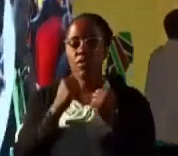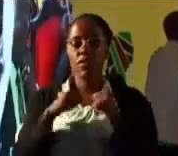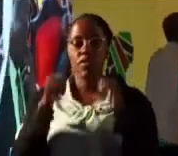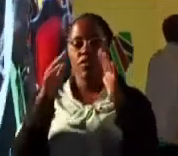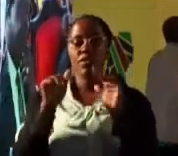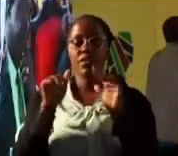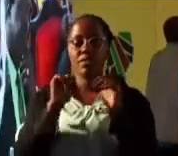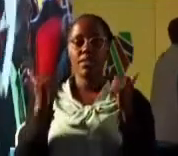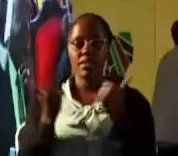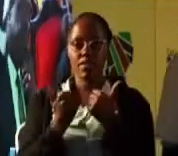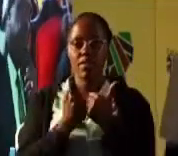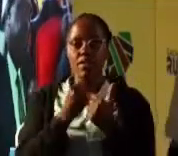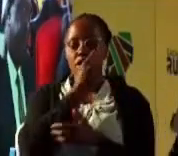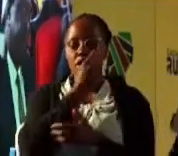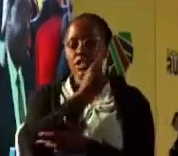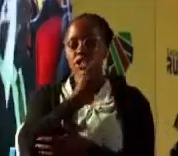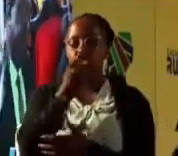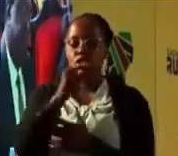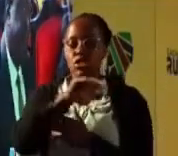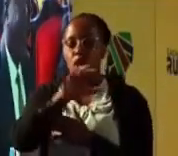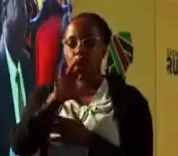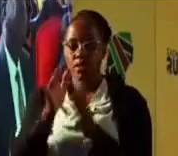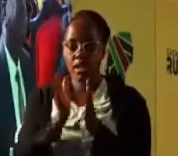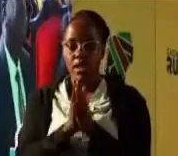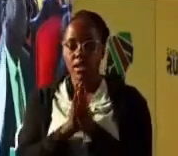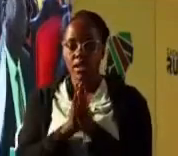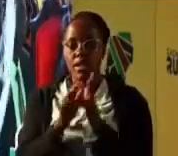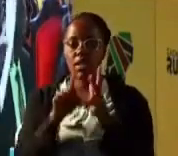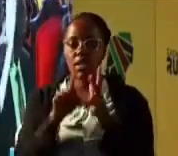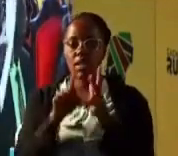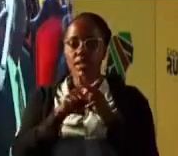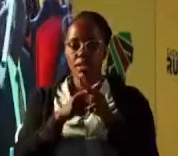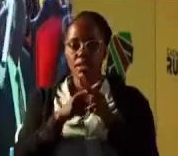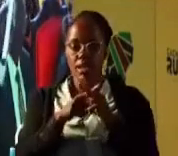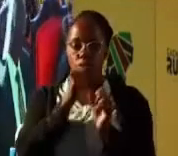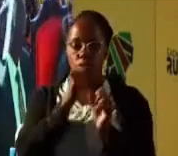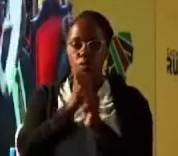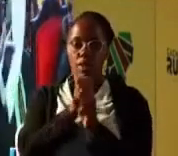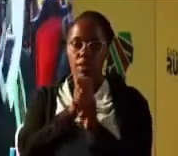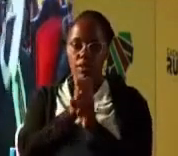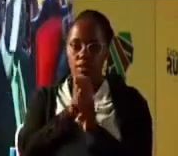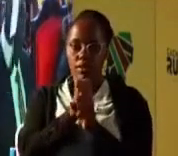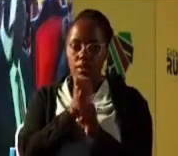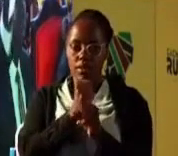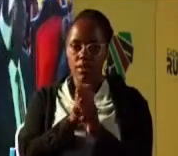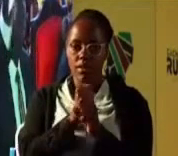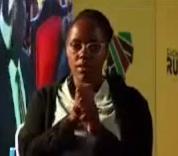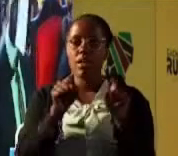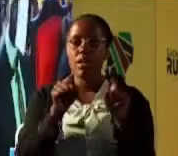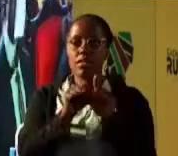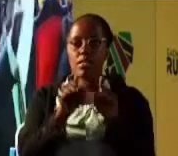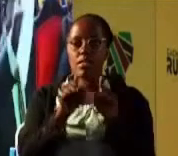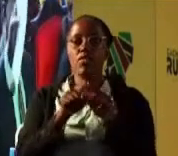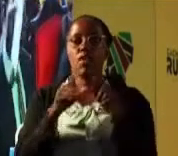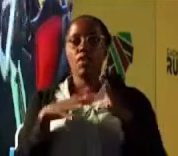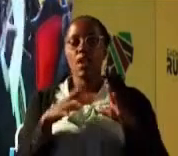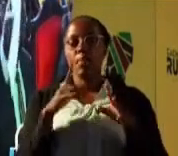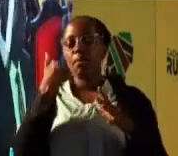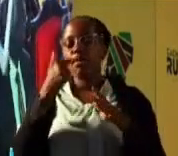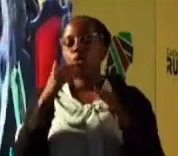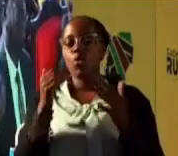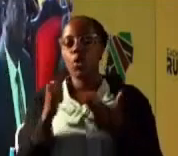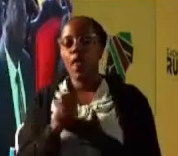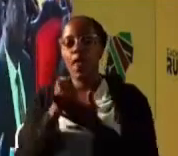hiyo agency katika kila county, na itaanza kusimamia hata yale rescue